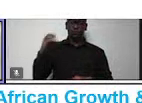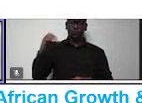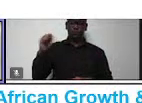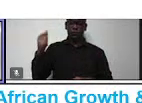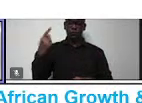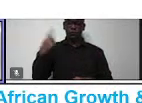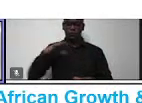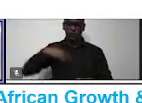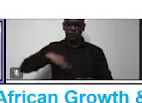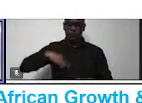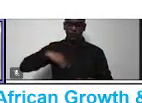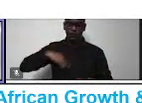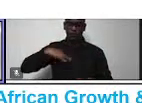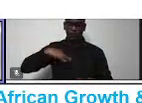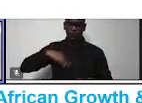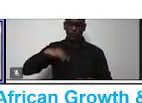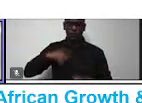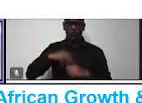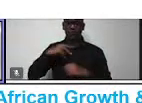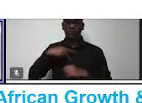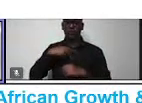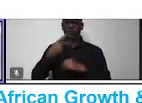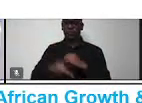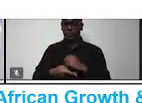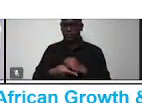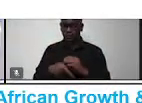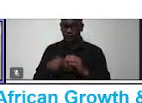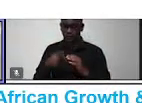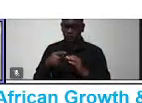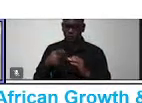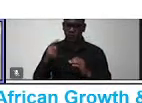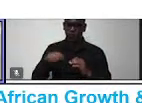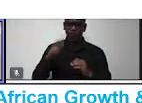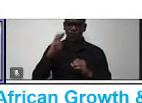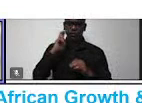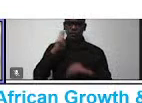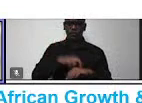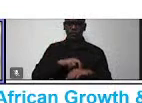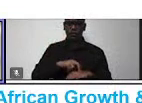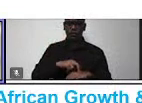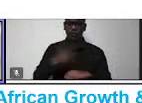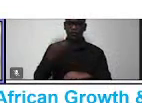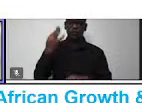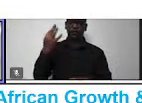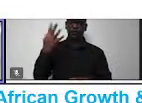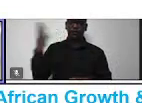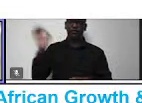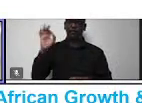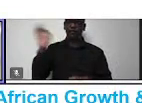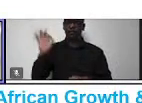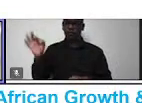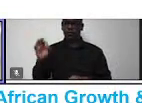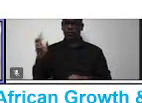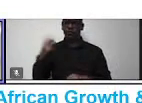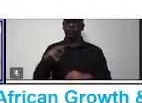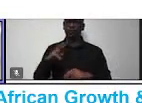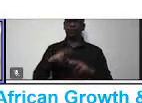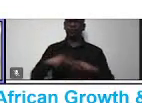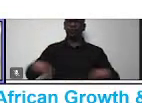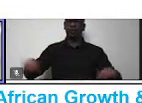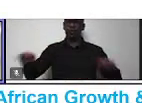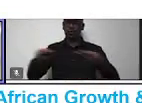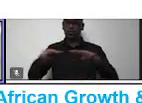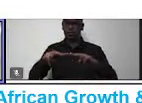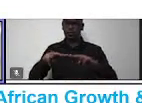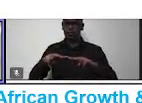benefits, a product needs to, at least 35% of the product's value has to have been